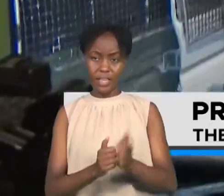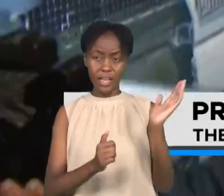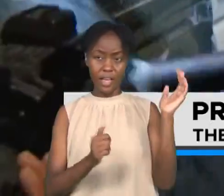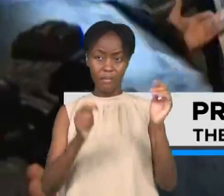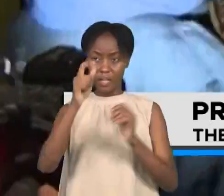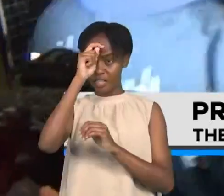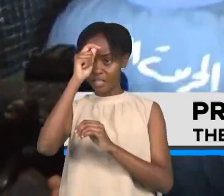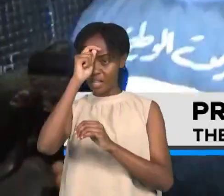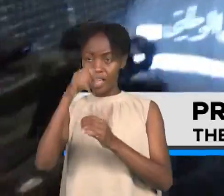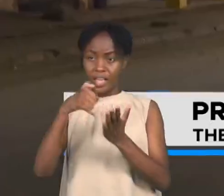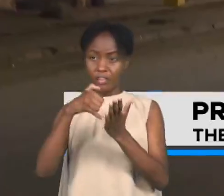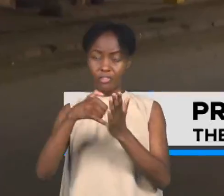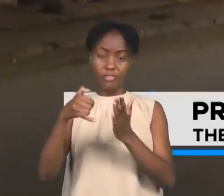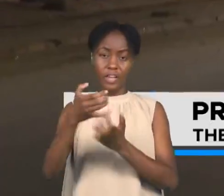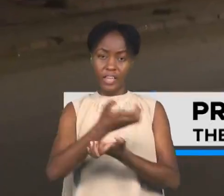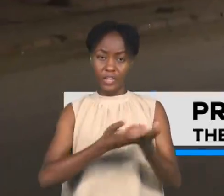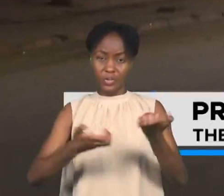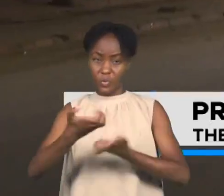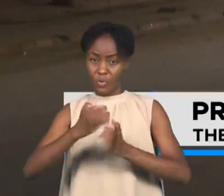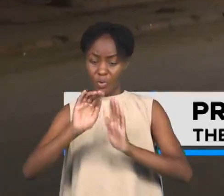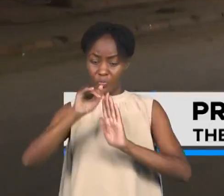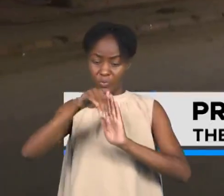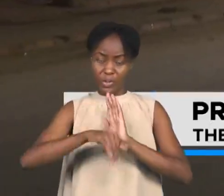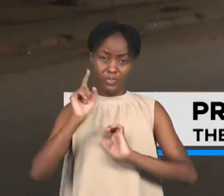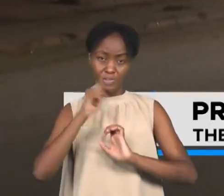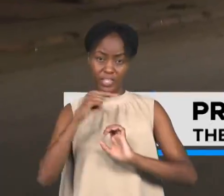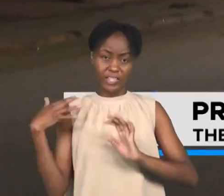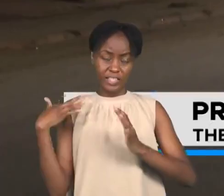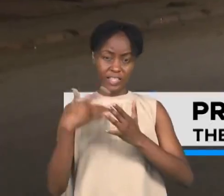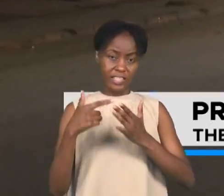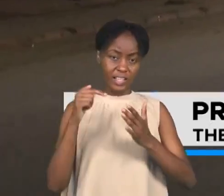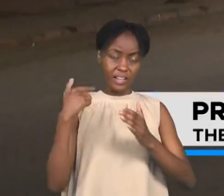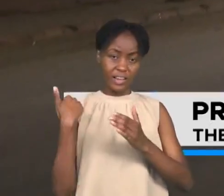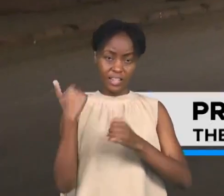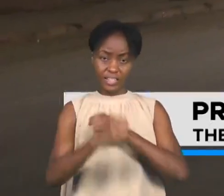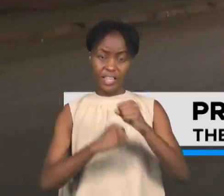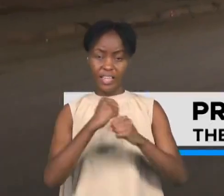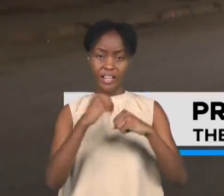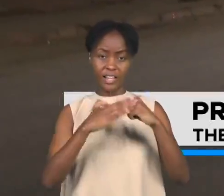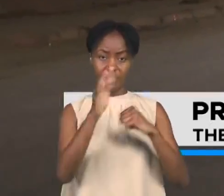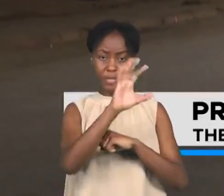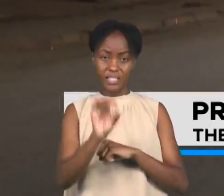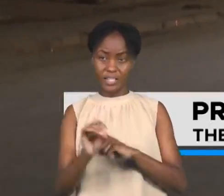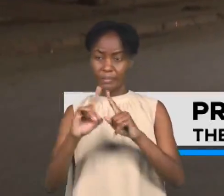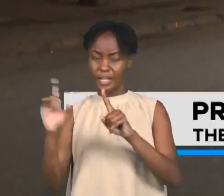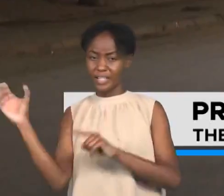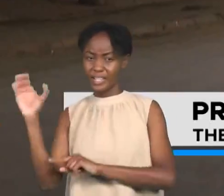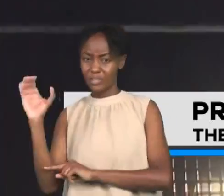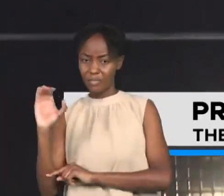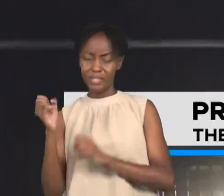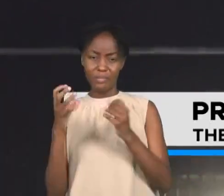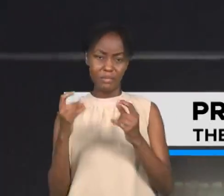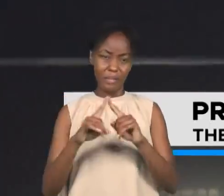tourism-reliant economy shrank by 9% last year, even as consumer prices have spiraled and 1/3 of young people